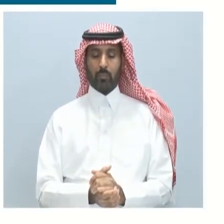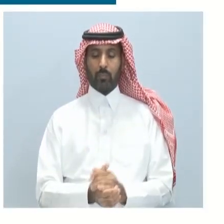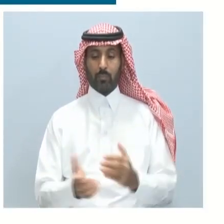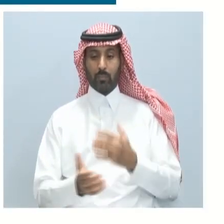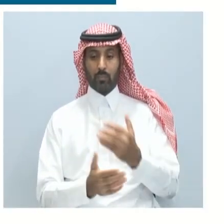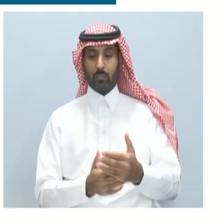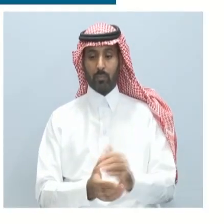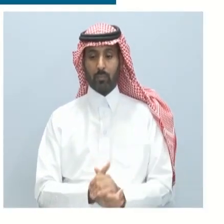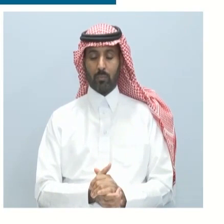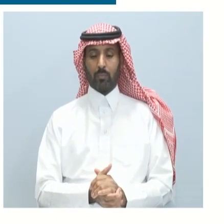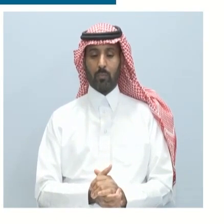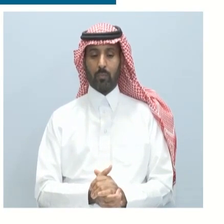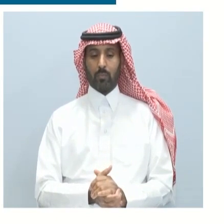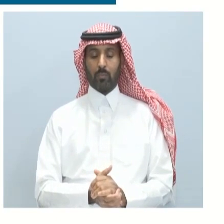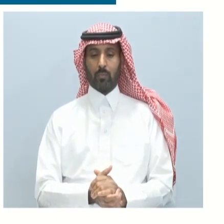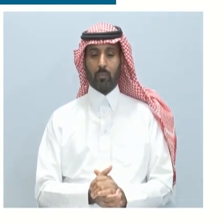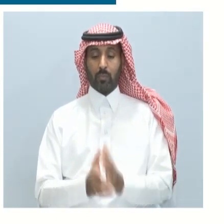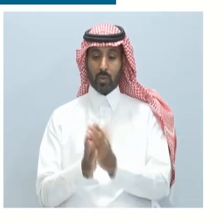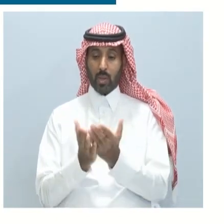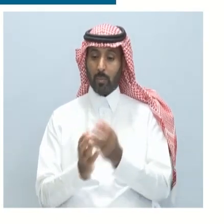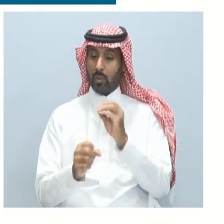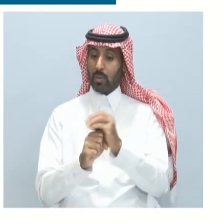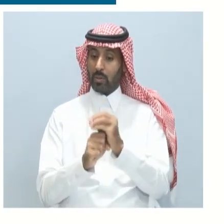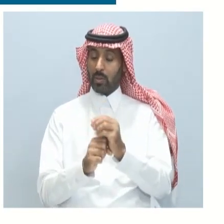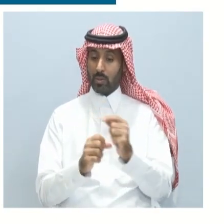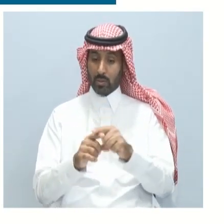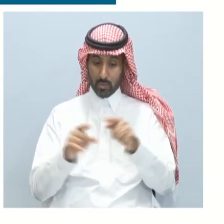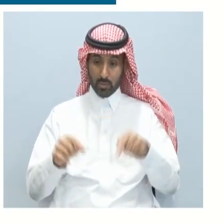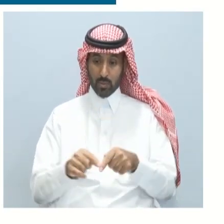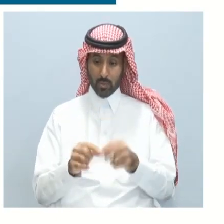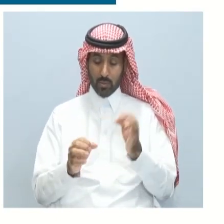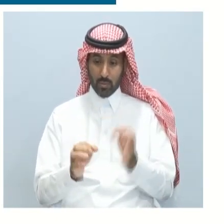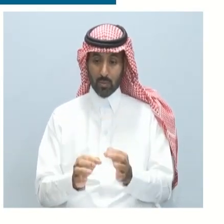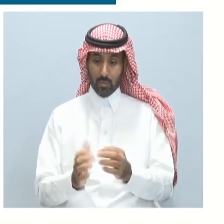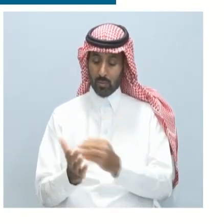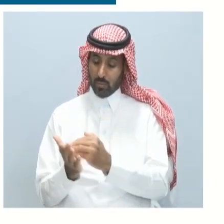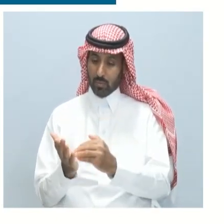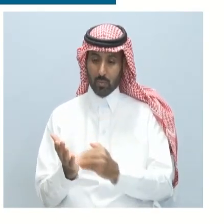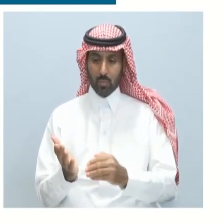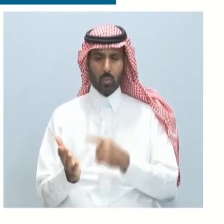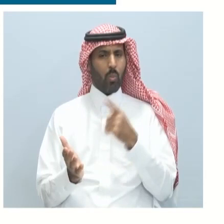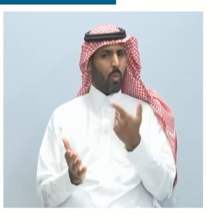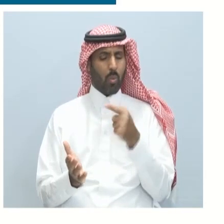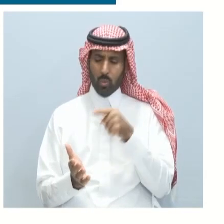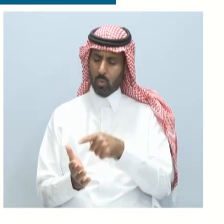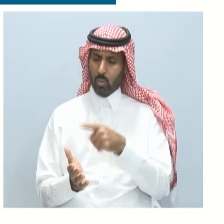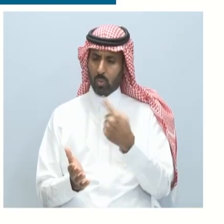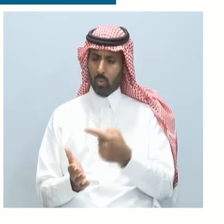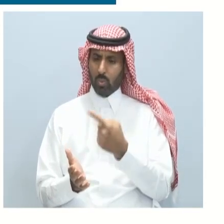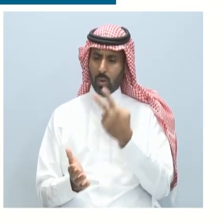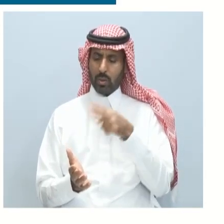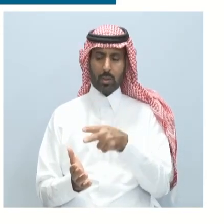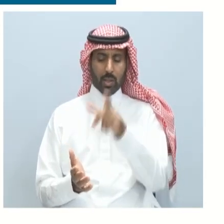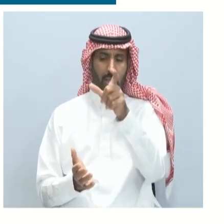Moving on. The book tells us to plan your essay carefully by deciding what or who you are going to focus